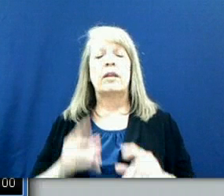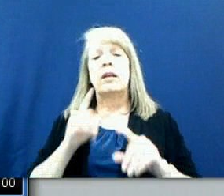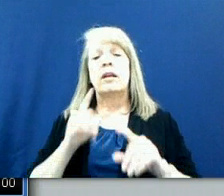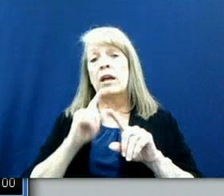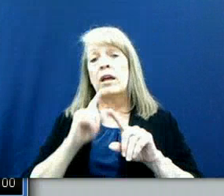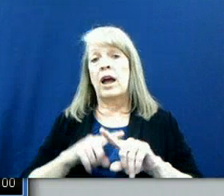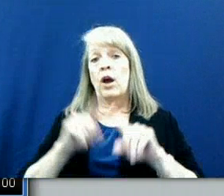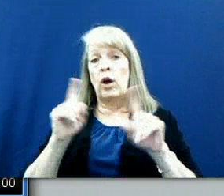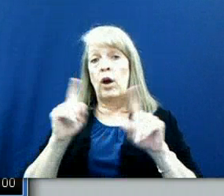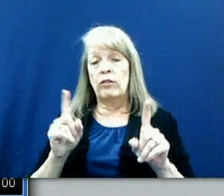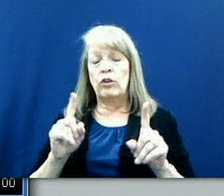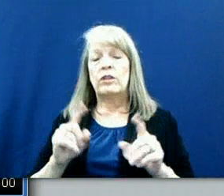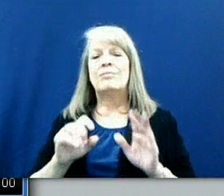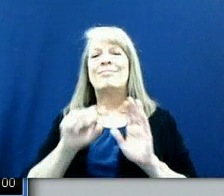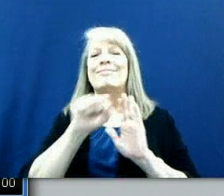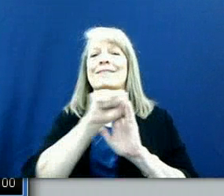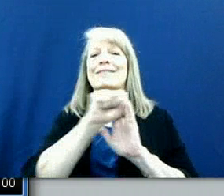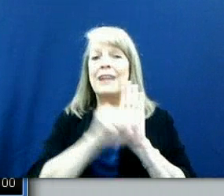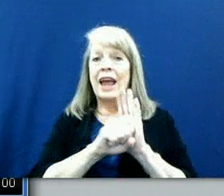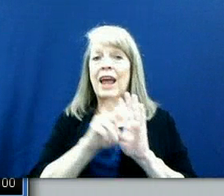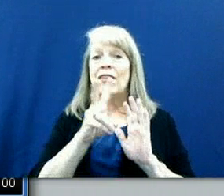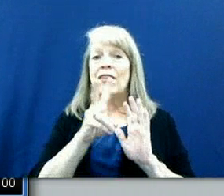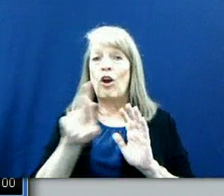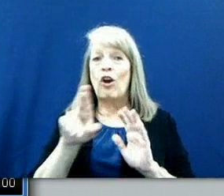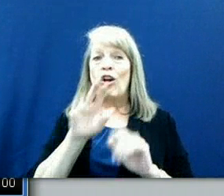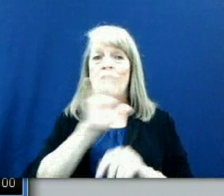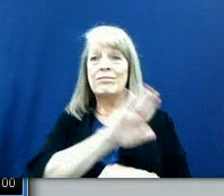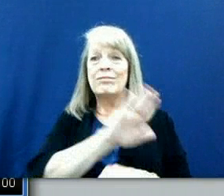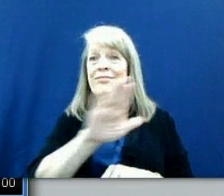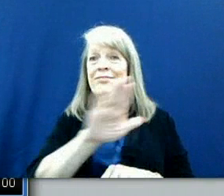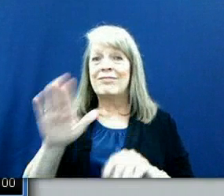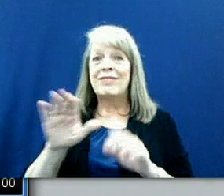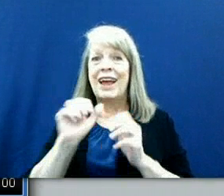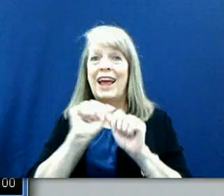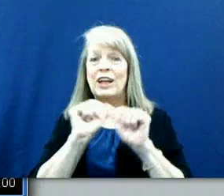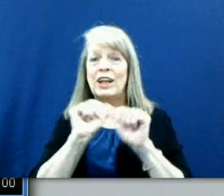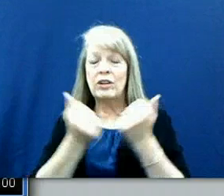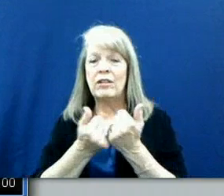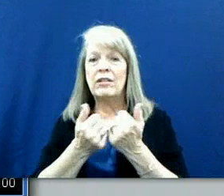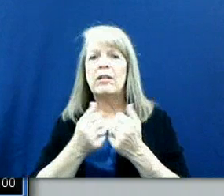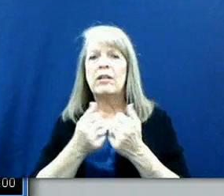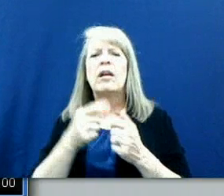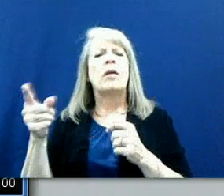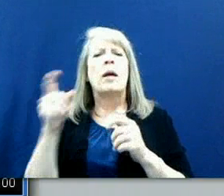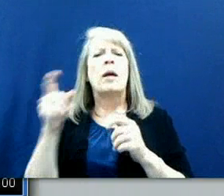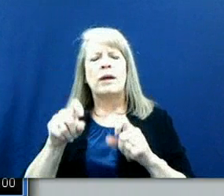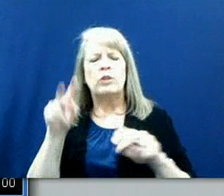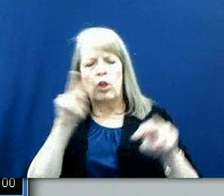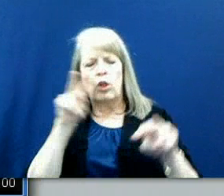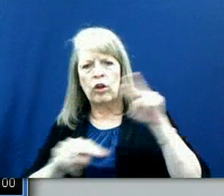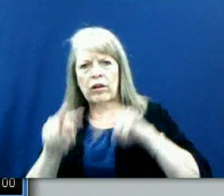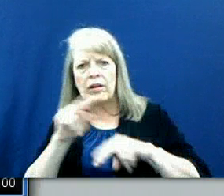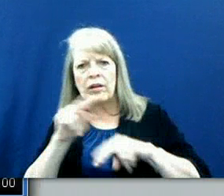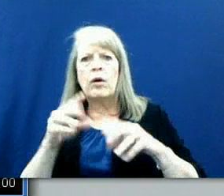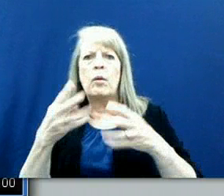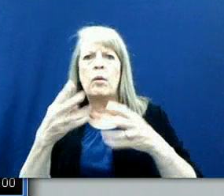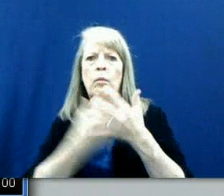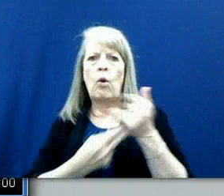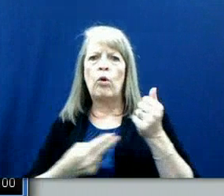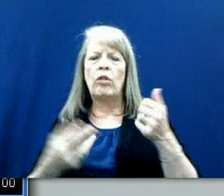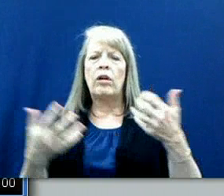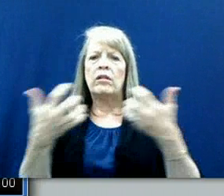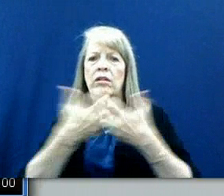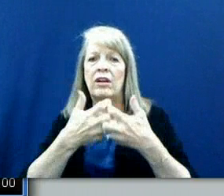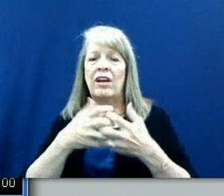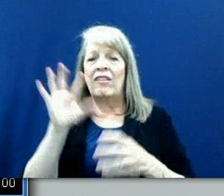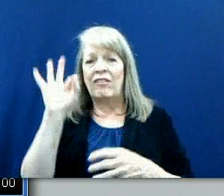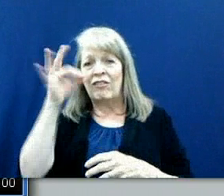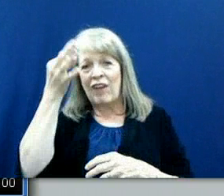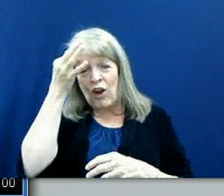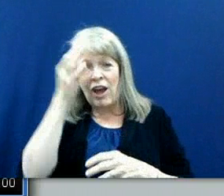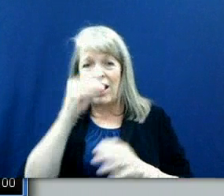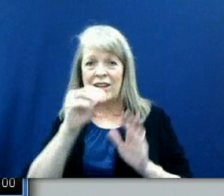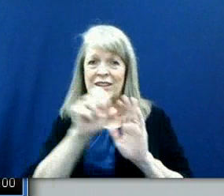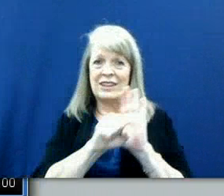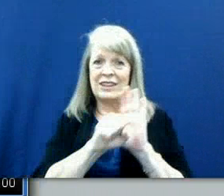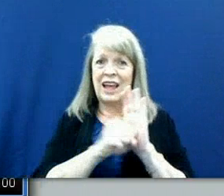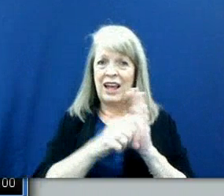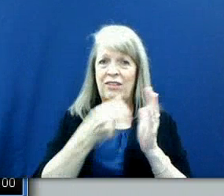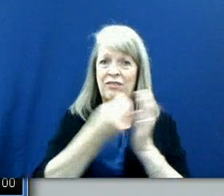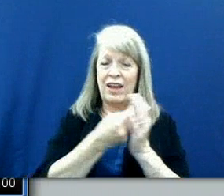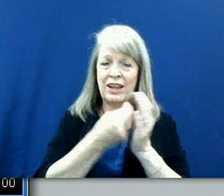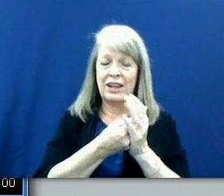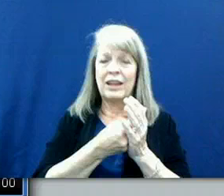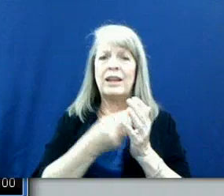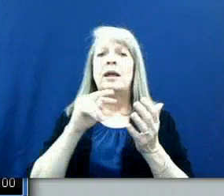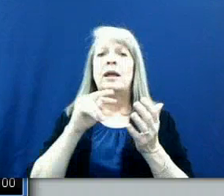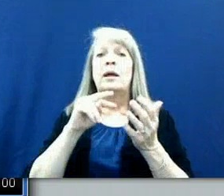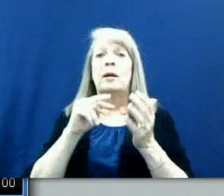However, state VR agencies, which rely on a combination of federal and state funding to carry out their mandates, face a